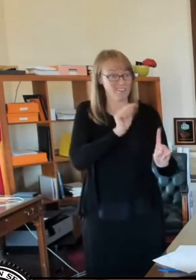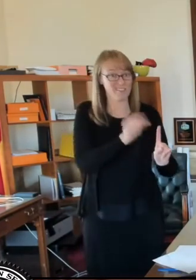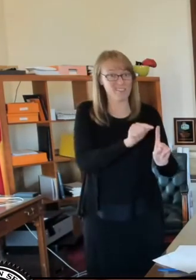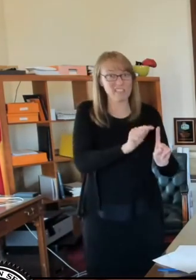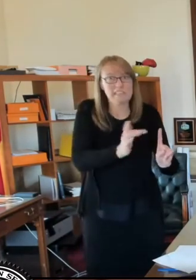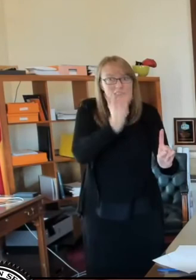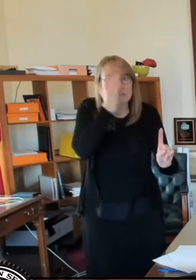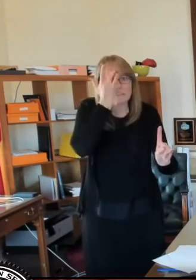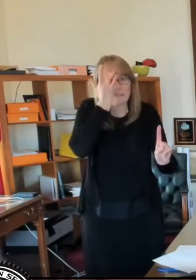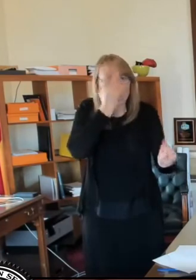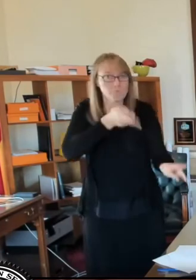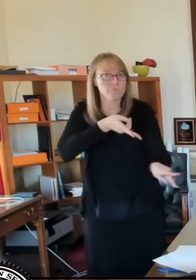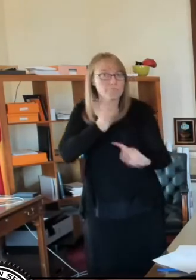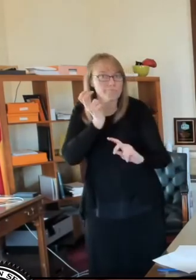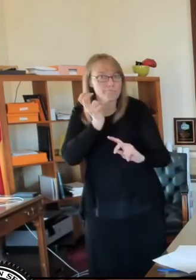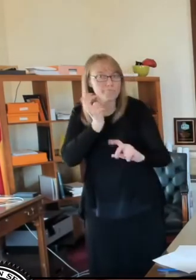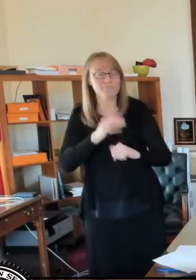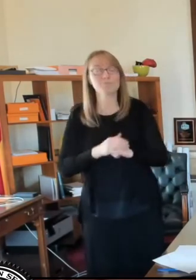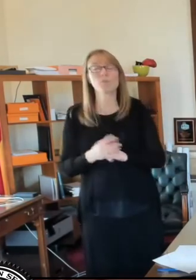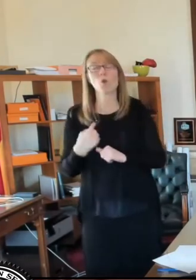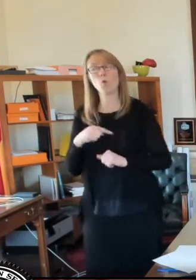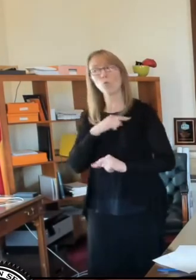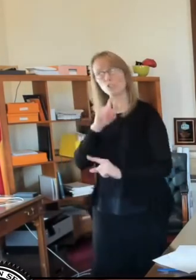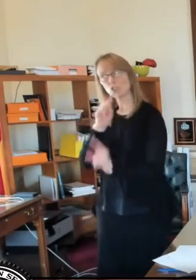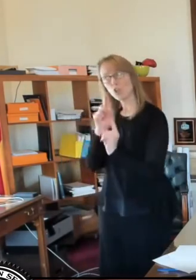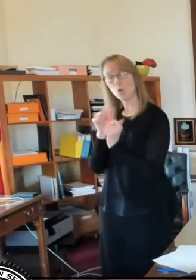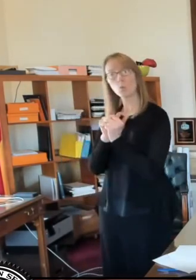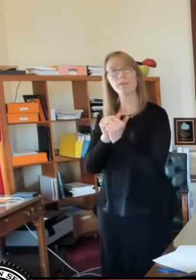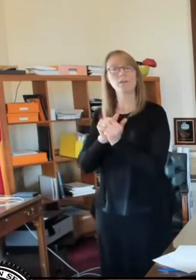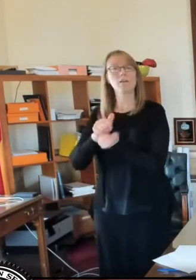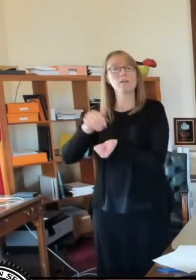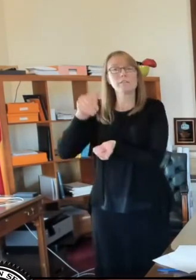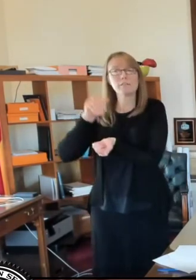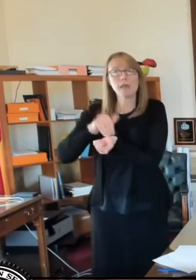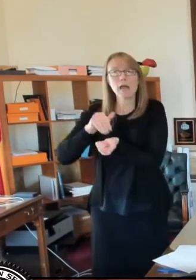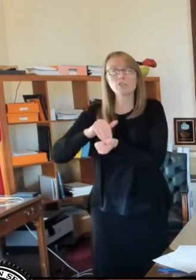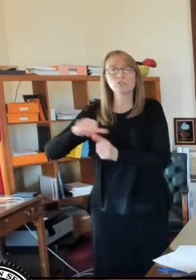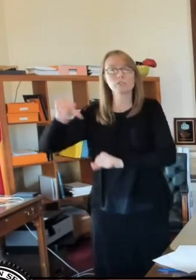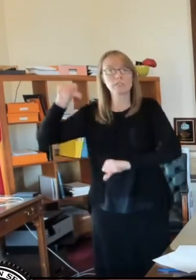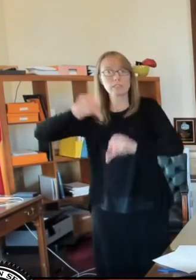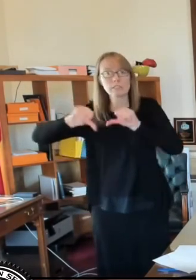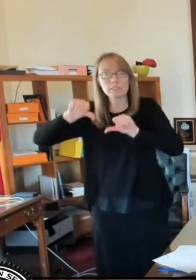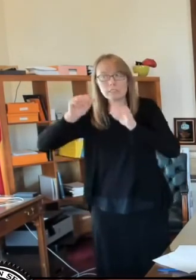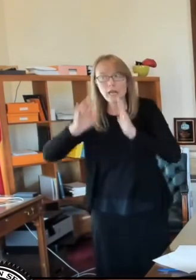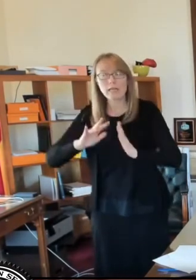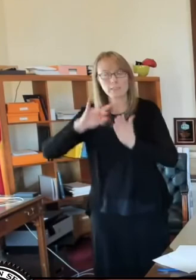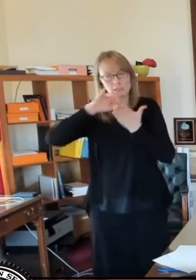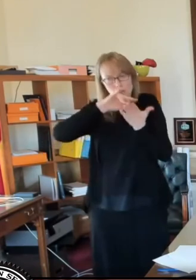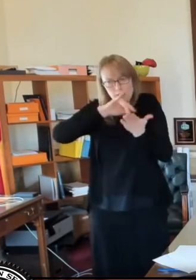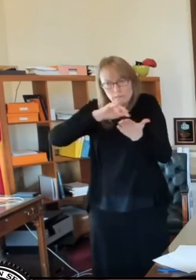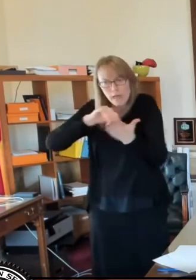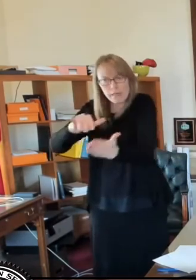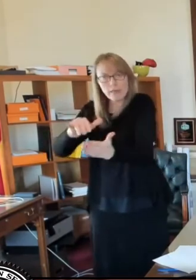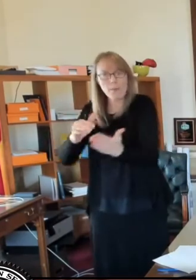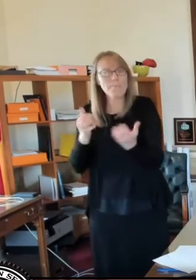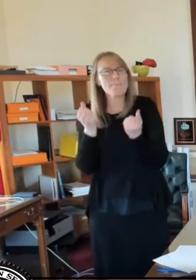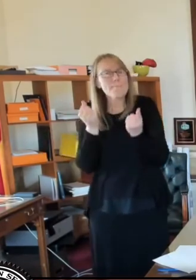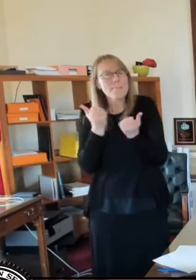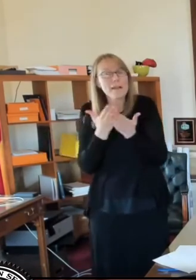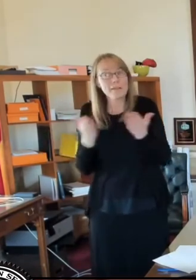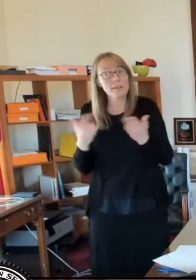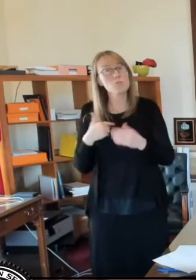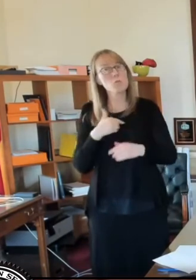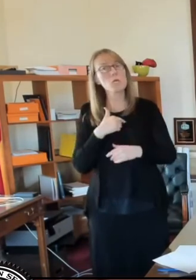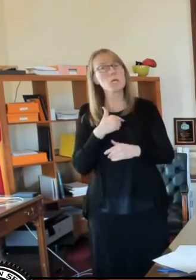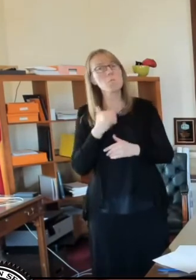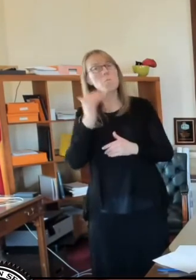in the public health realm. But there still is a lot that we don't know. So the only things that we know for sure, mask